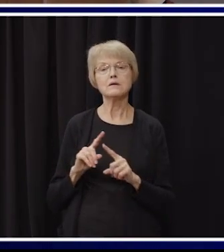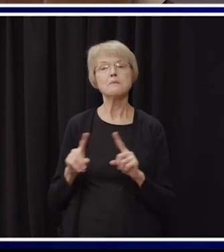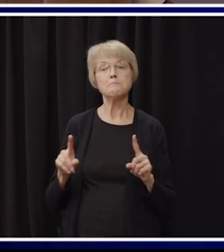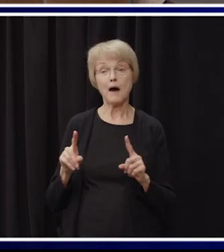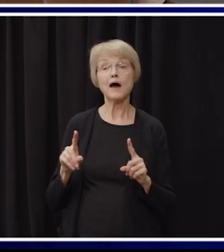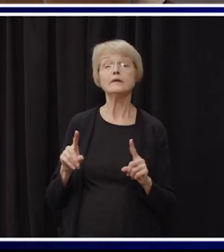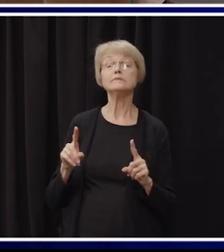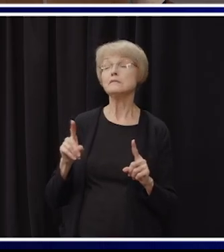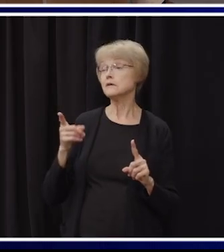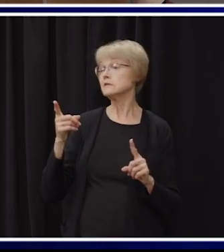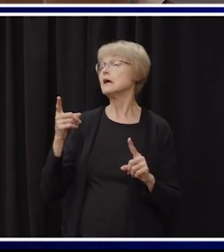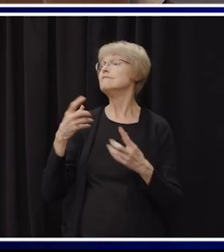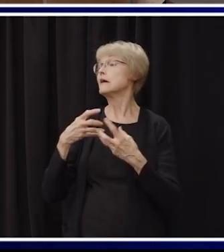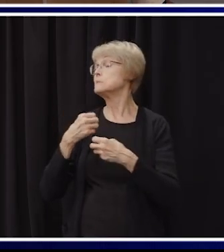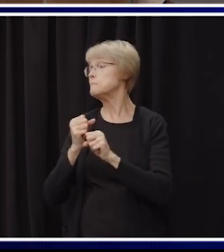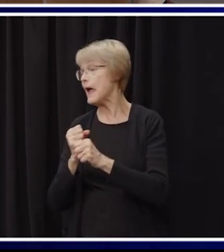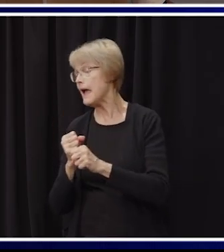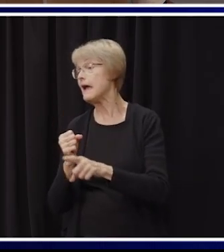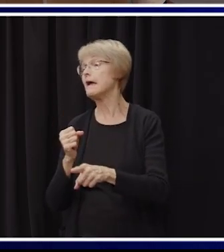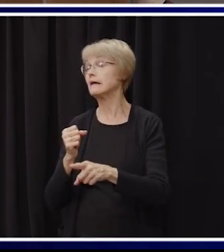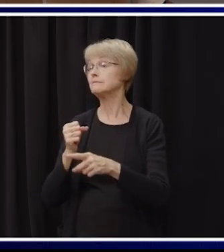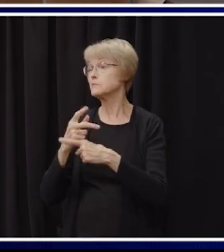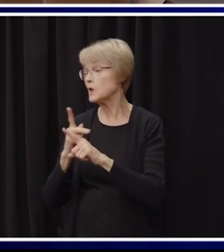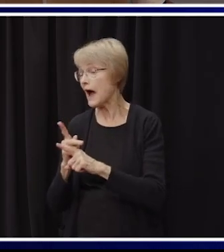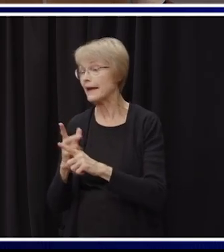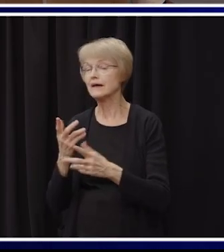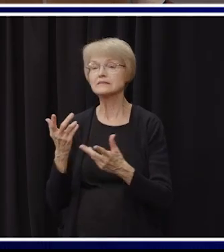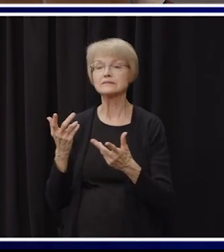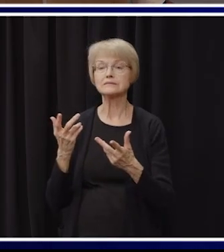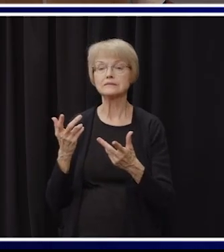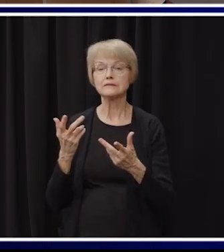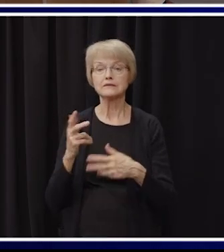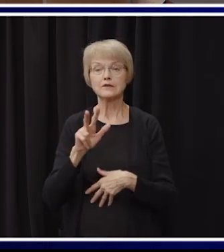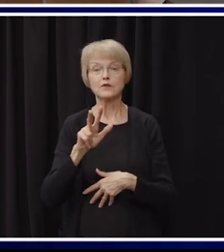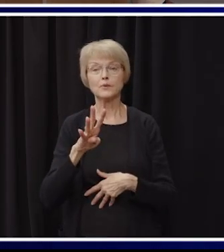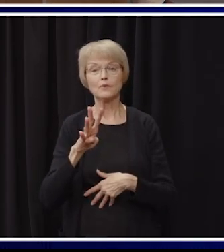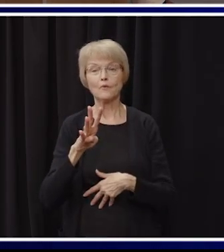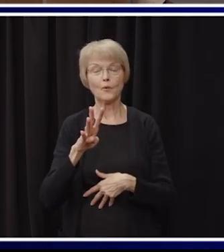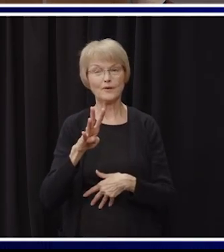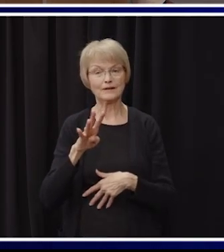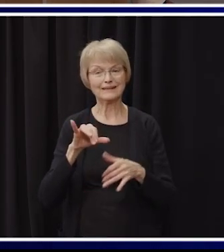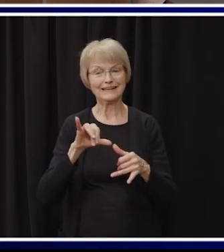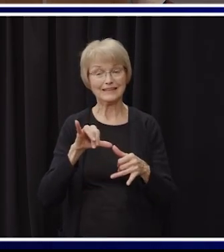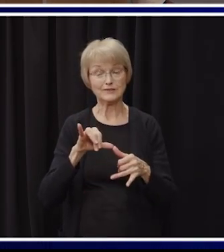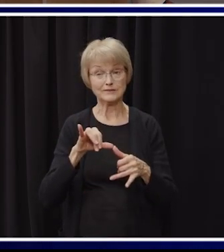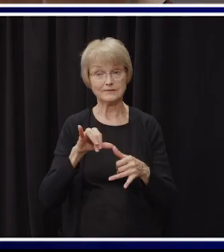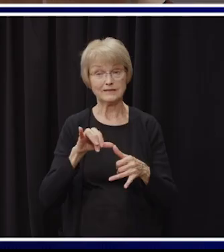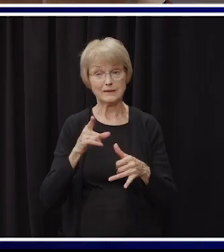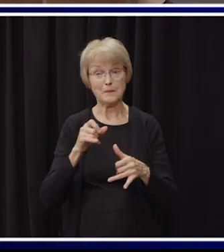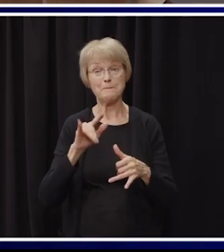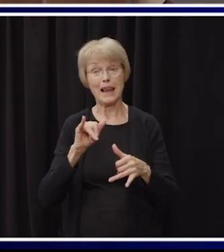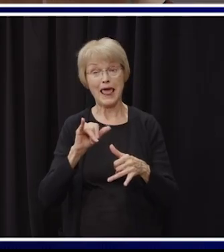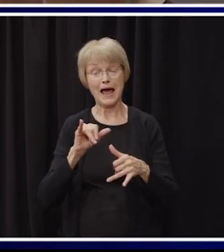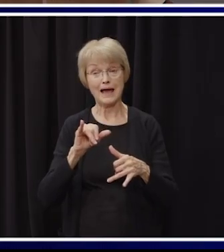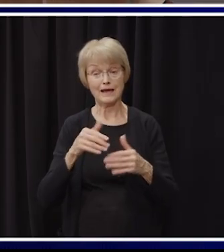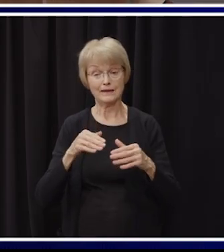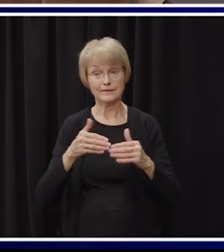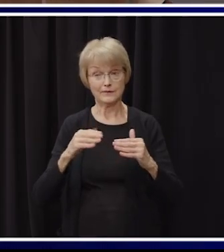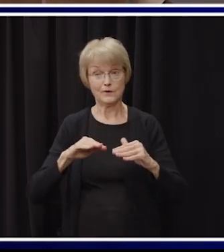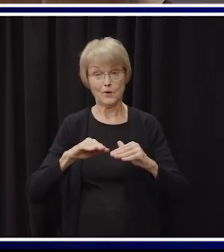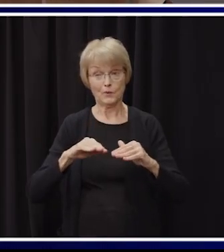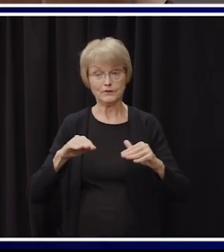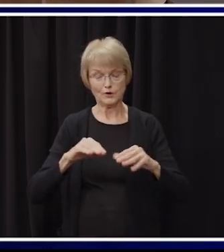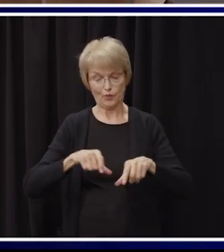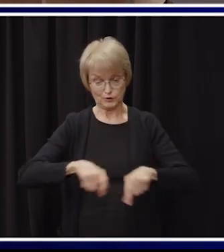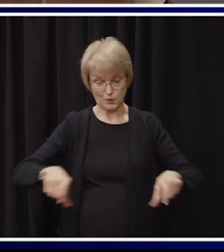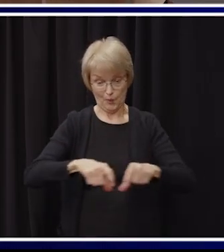on the market that allow us to go in. We can take out the 3/4-inch thick plywood that's on top of the joist,